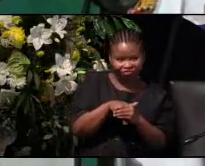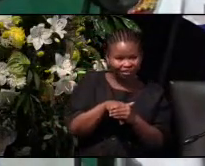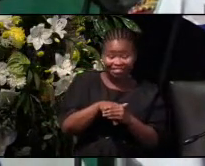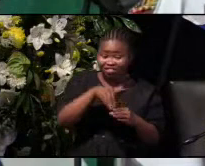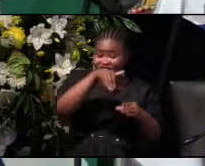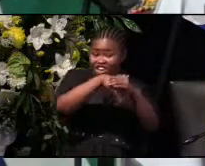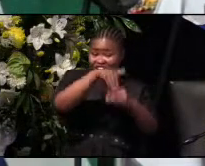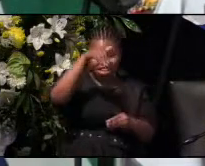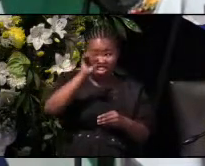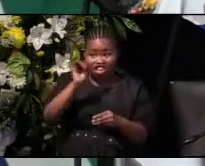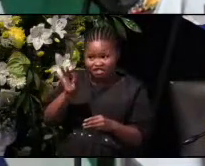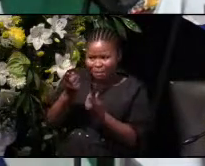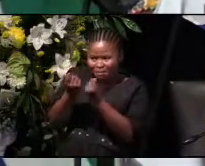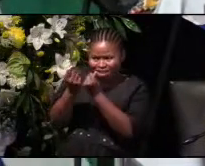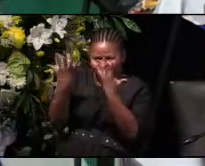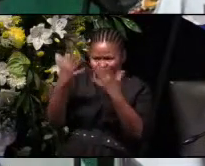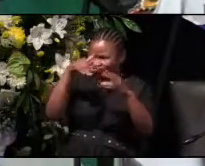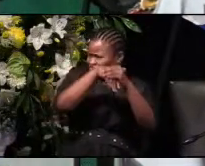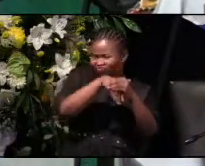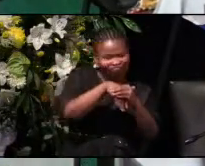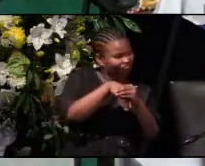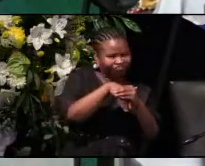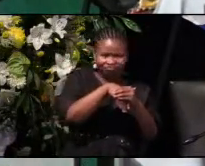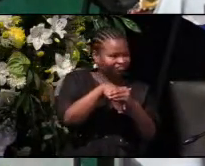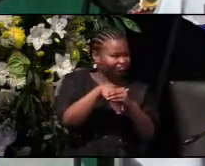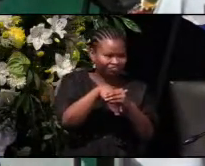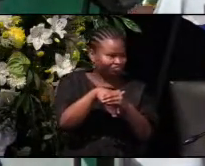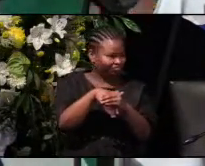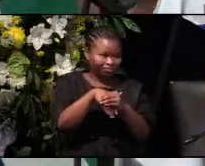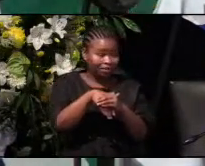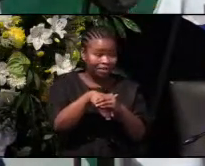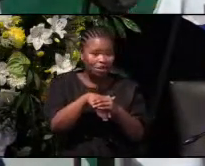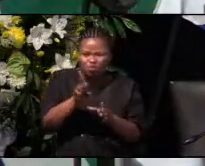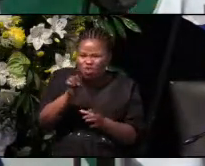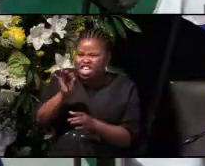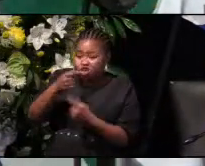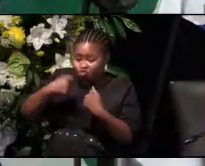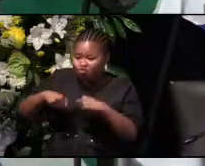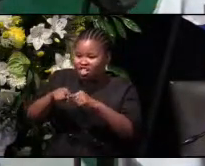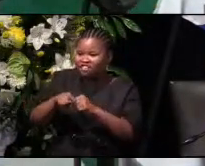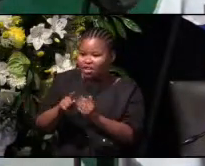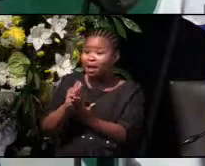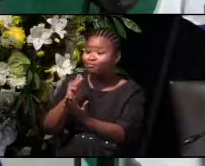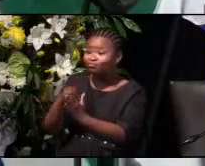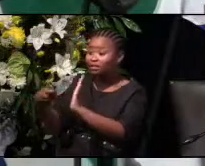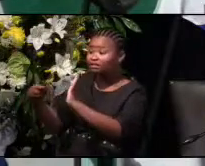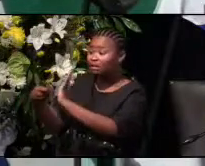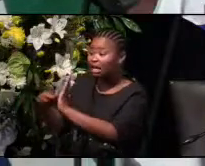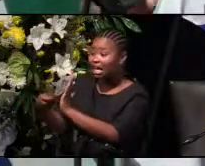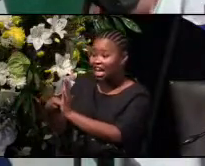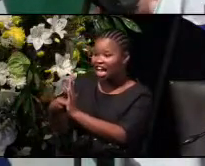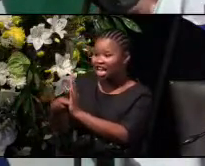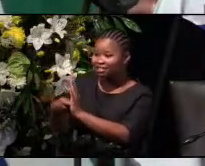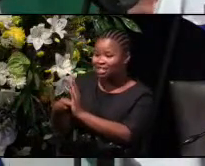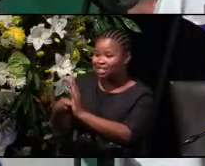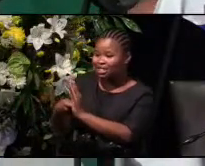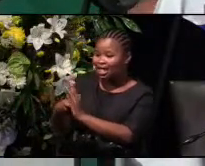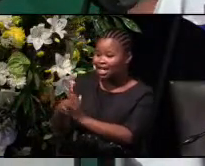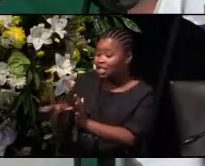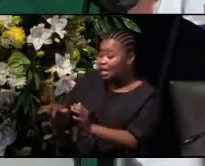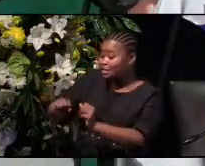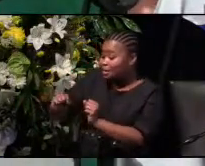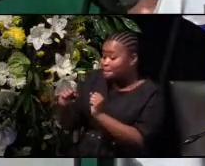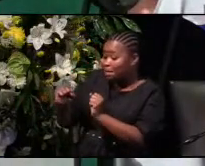you don't get elected if you don't have money we even buy space to be delegates